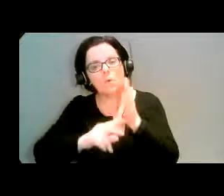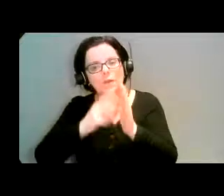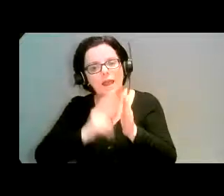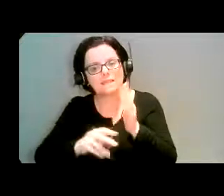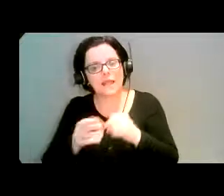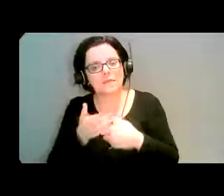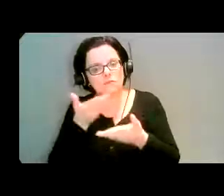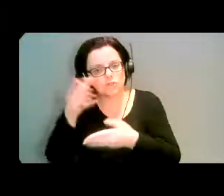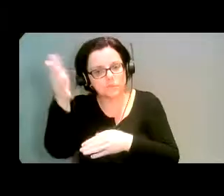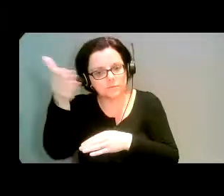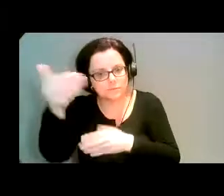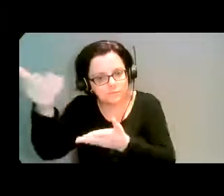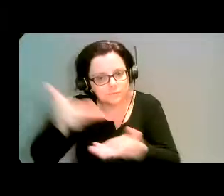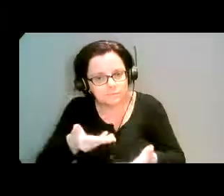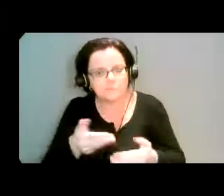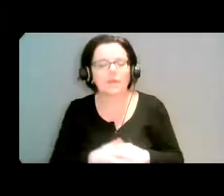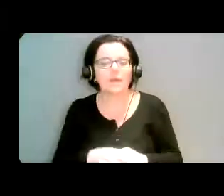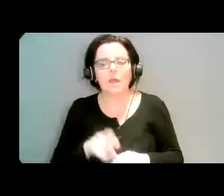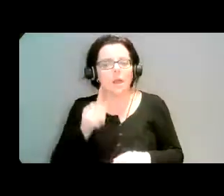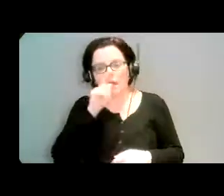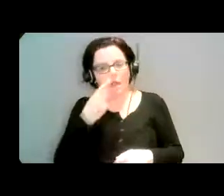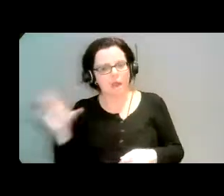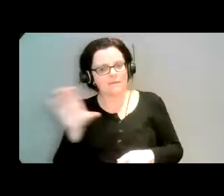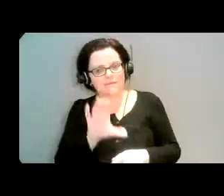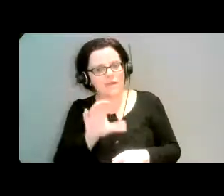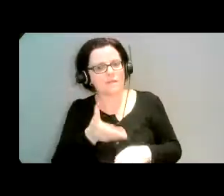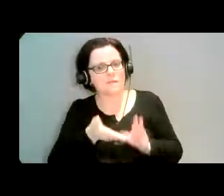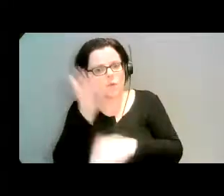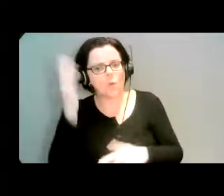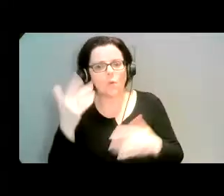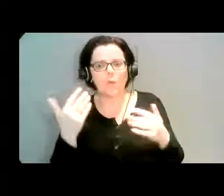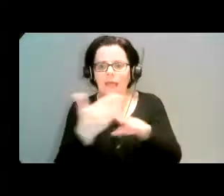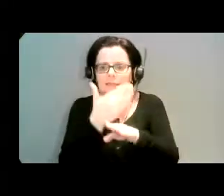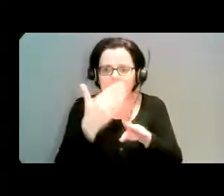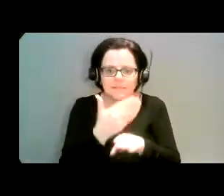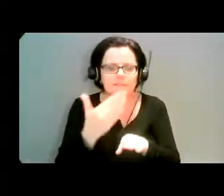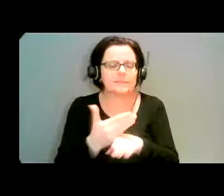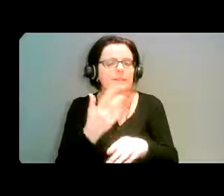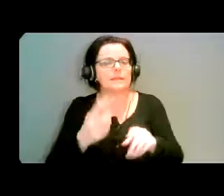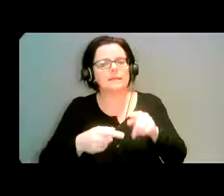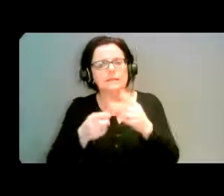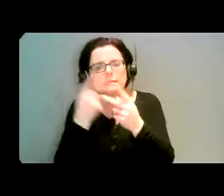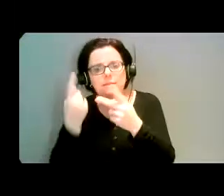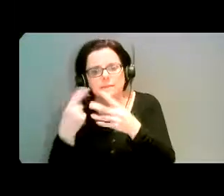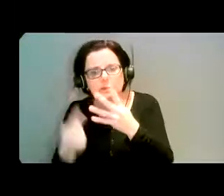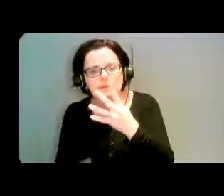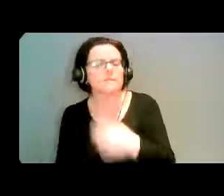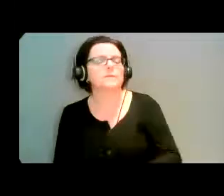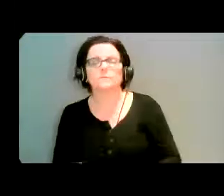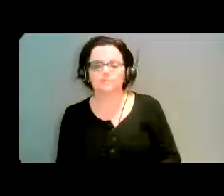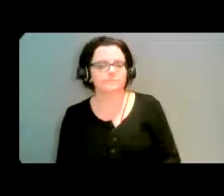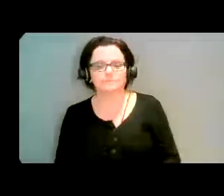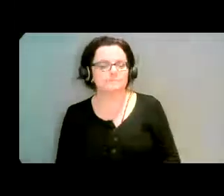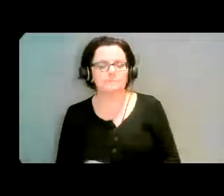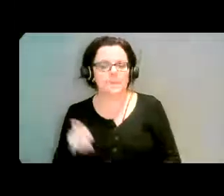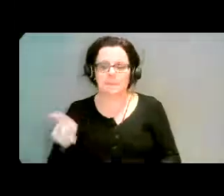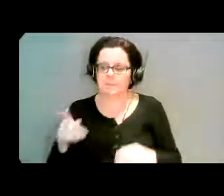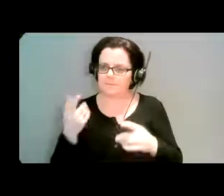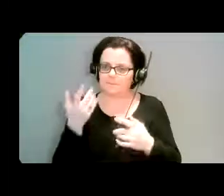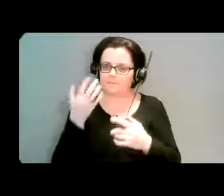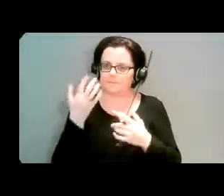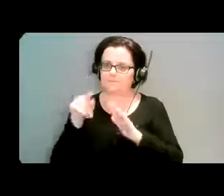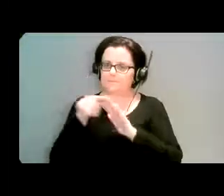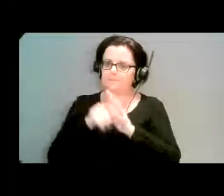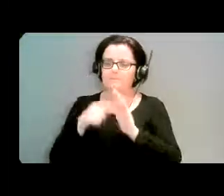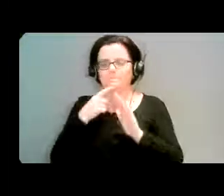fund you going to certain activities or doing certain things. It's not how the needs will be met. So